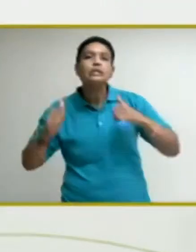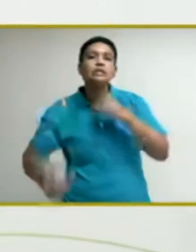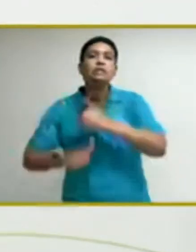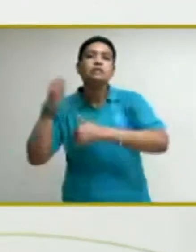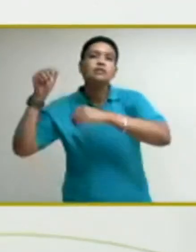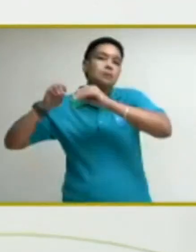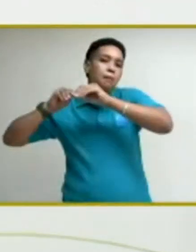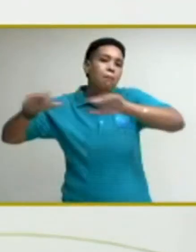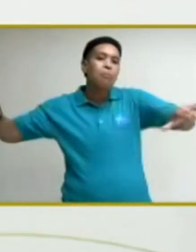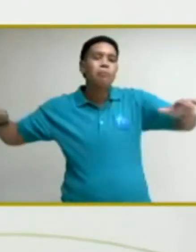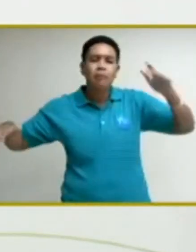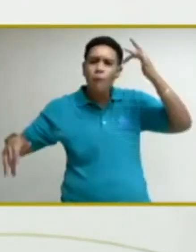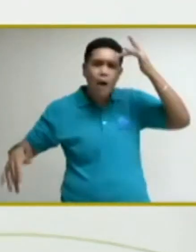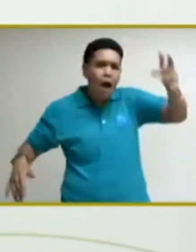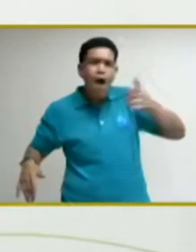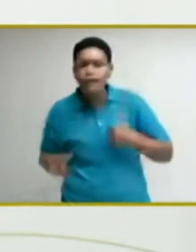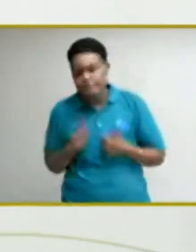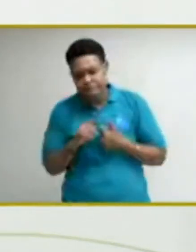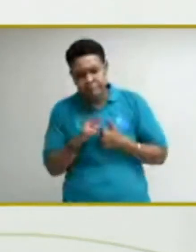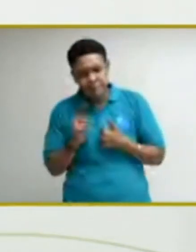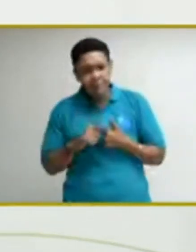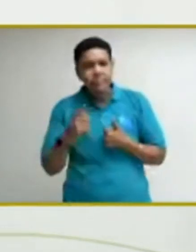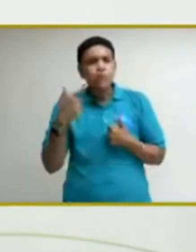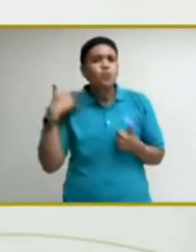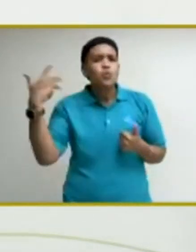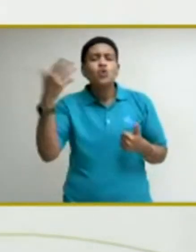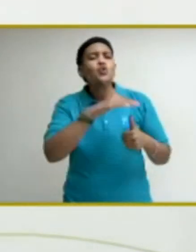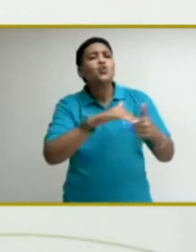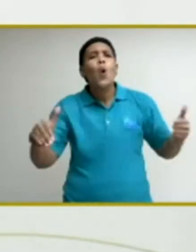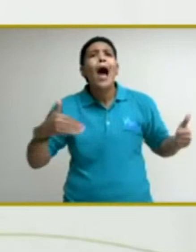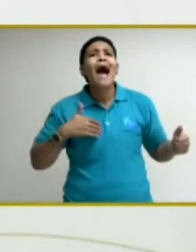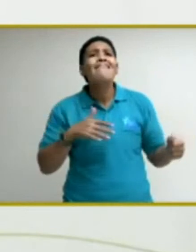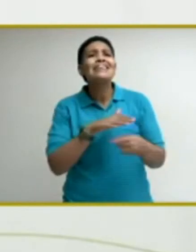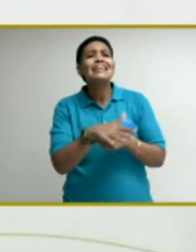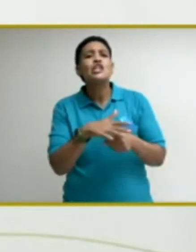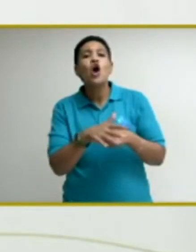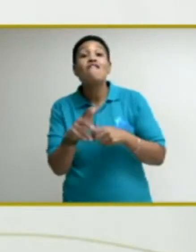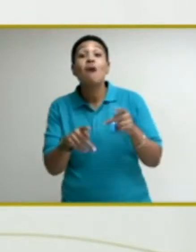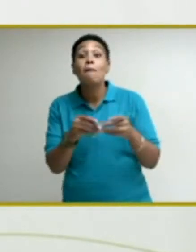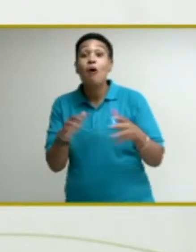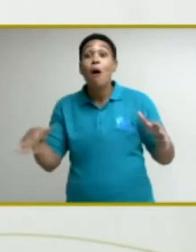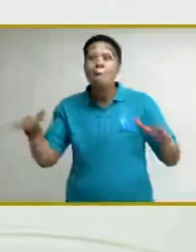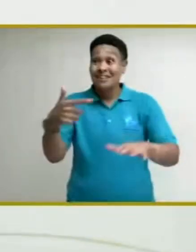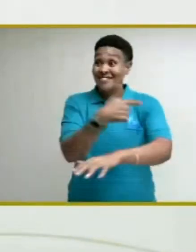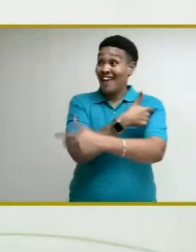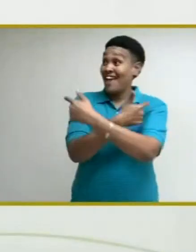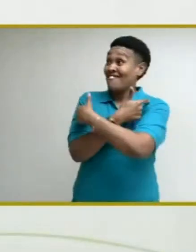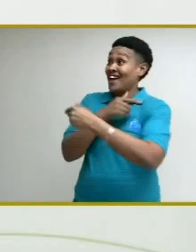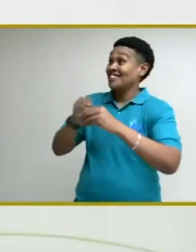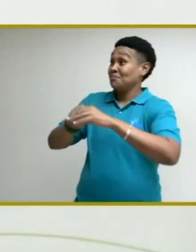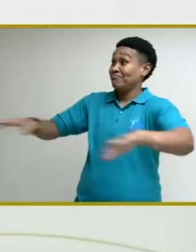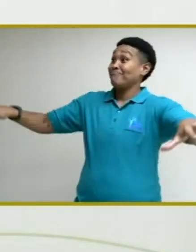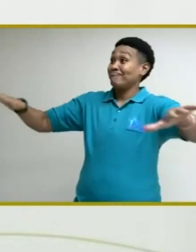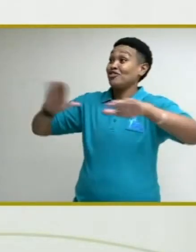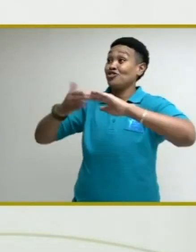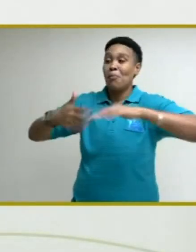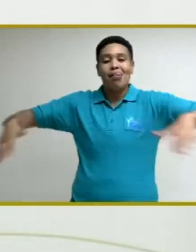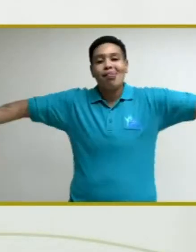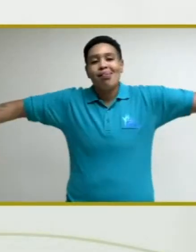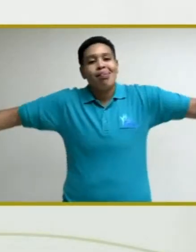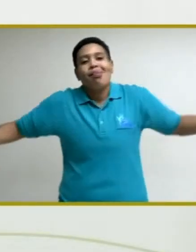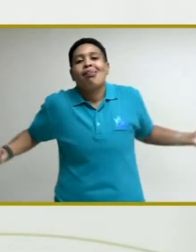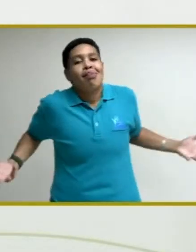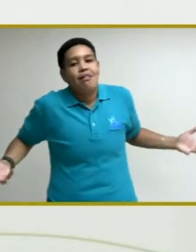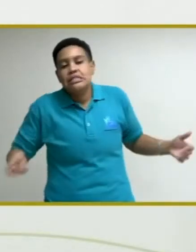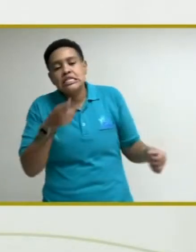that necessary? One, because we don't have enough of our population that is vaccinated that is protected from